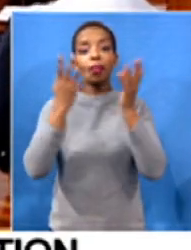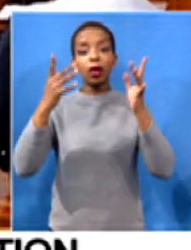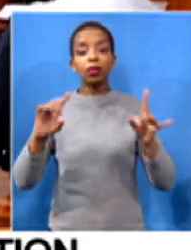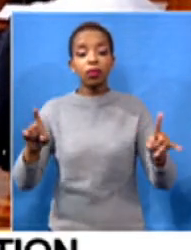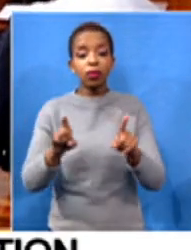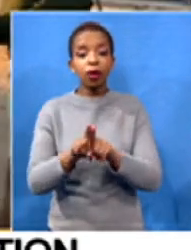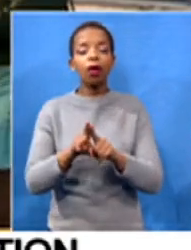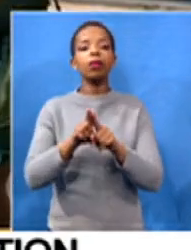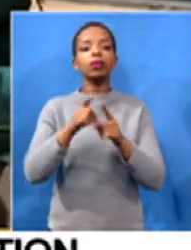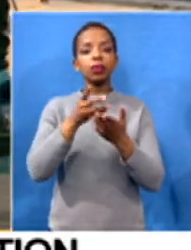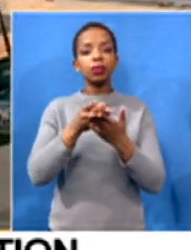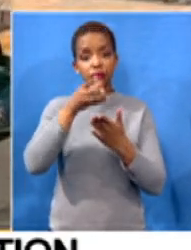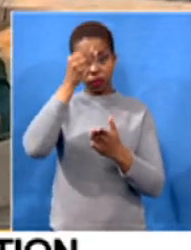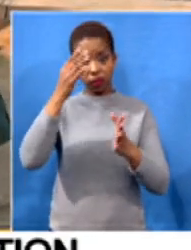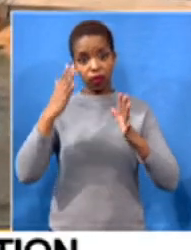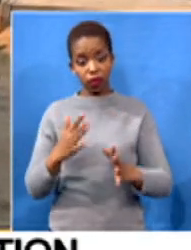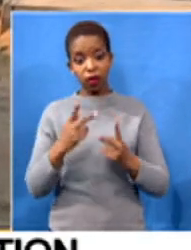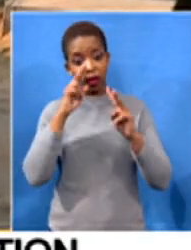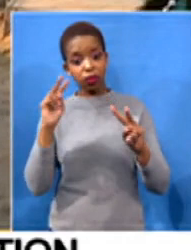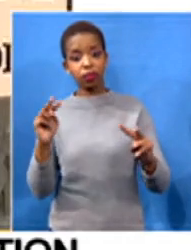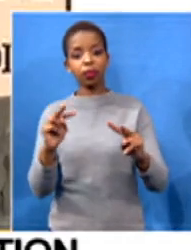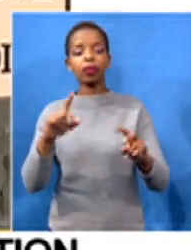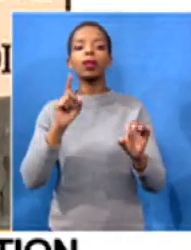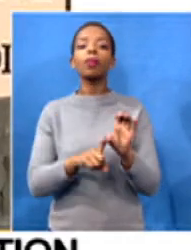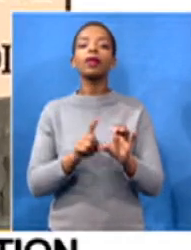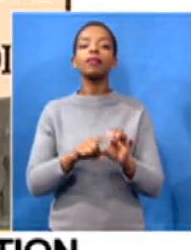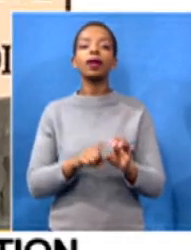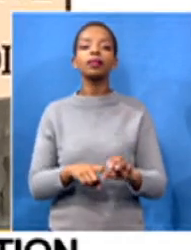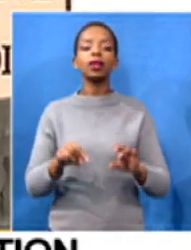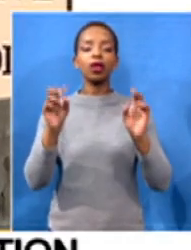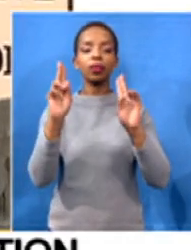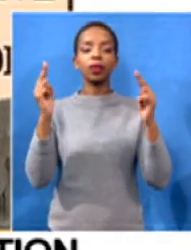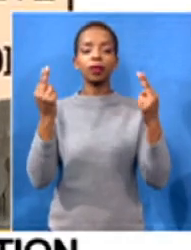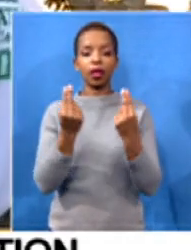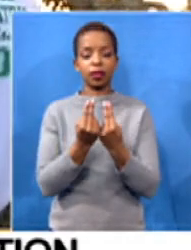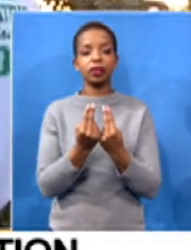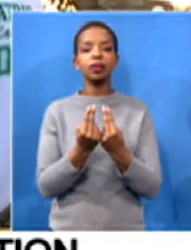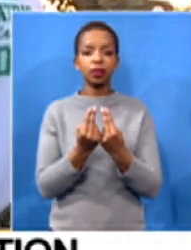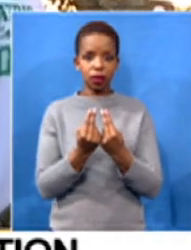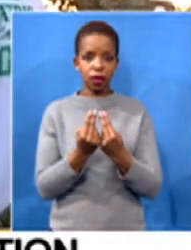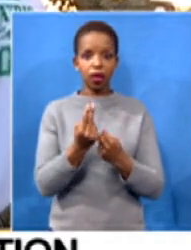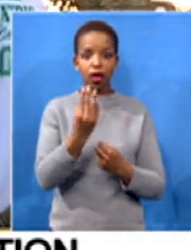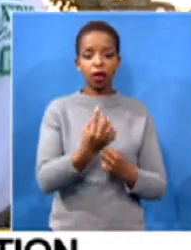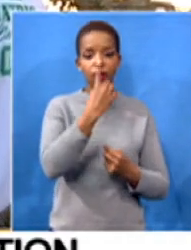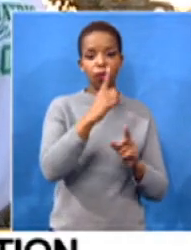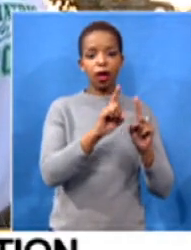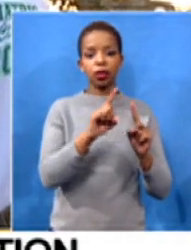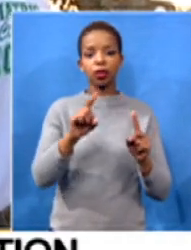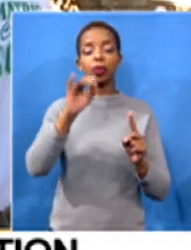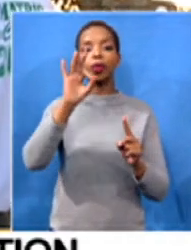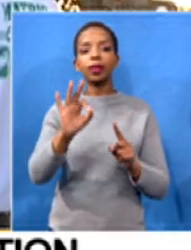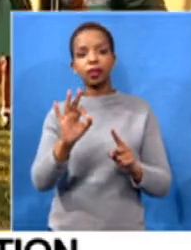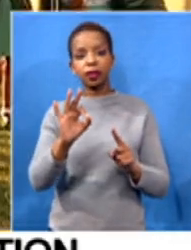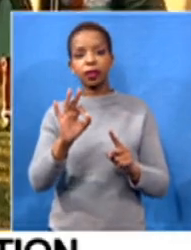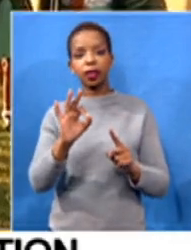who are ready, who qualify for university, now come from those low 1, 2, 3 quintile schools.